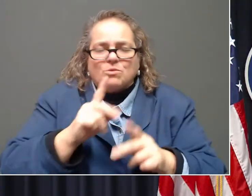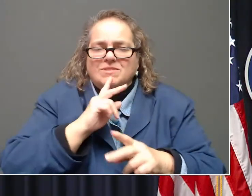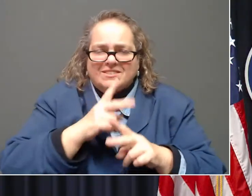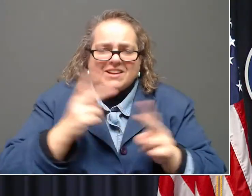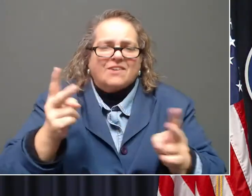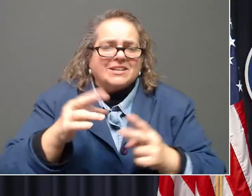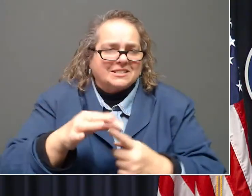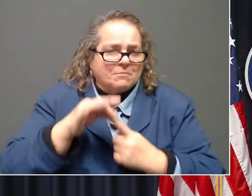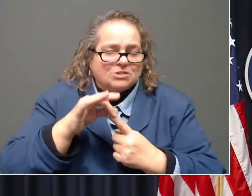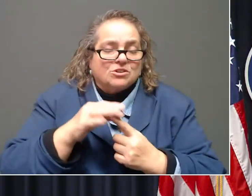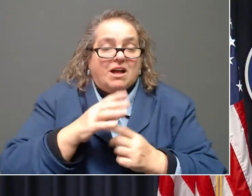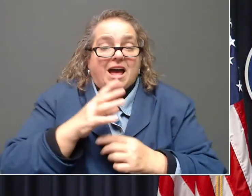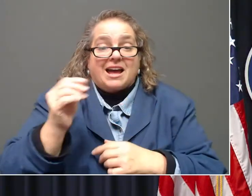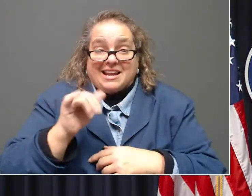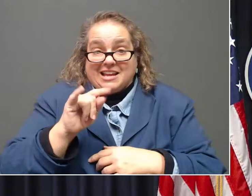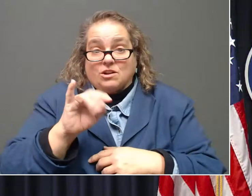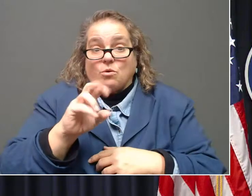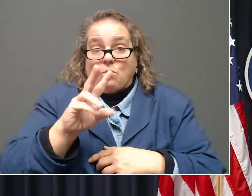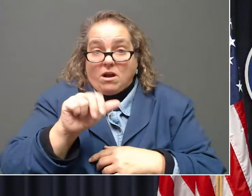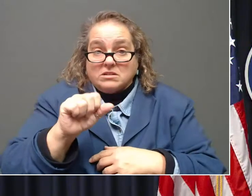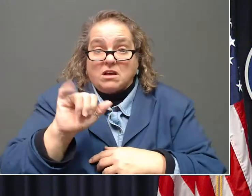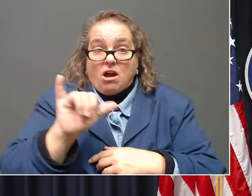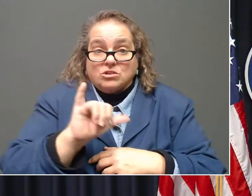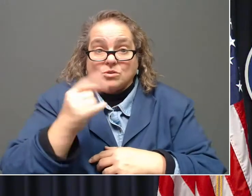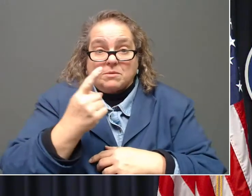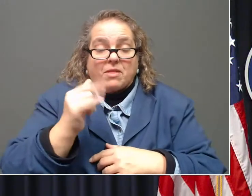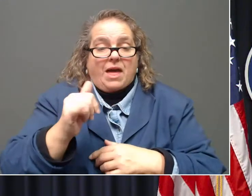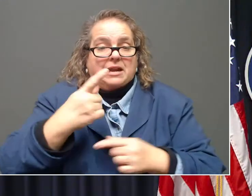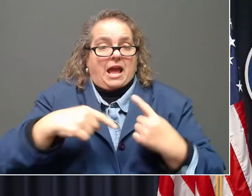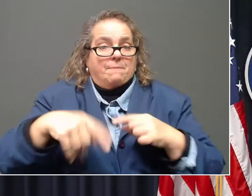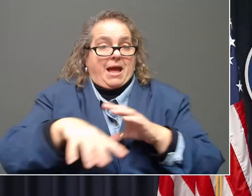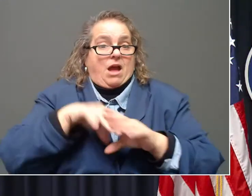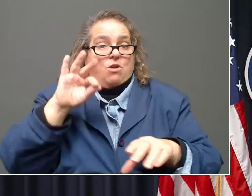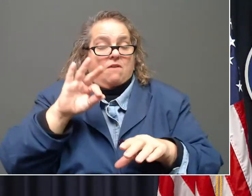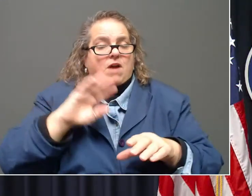safe out there. Be sure to mask up, Kentucky.